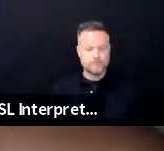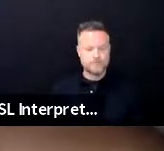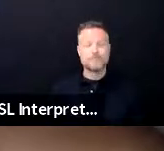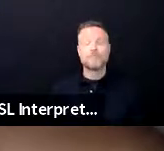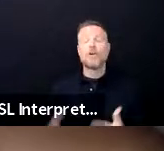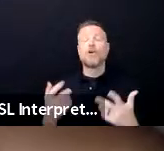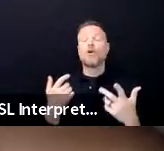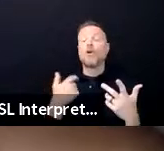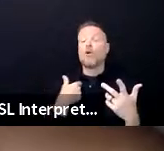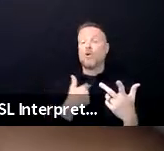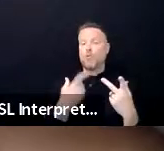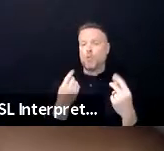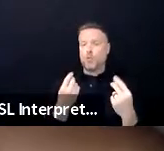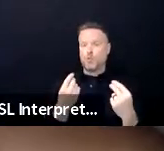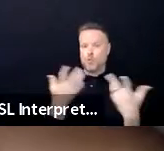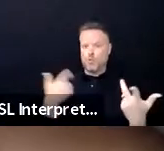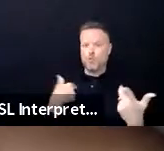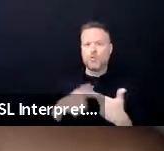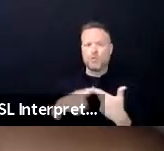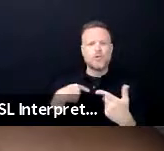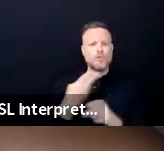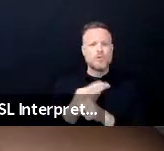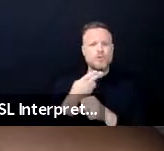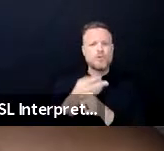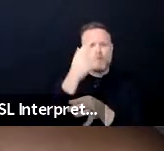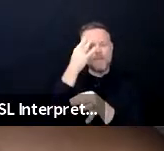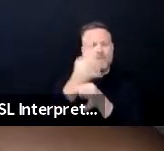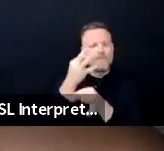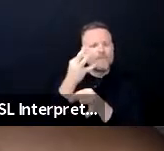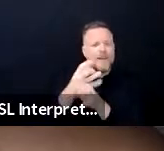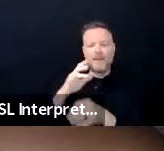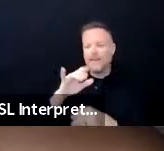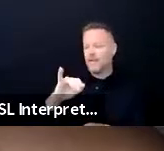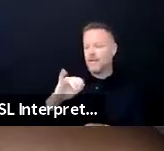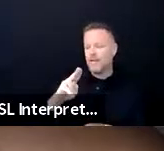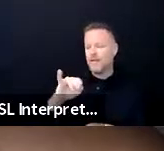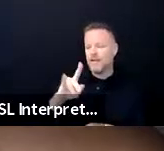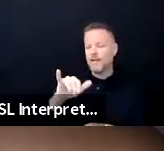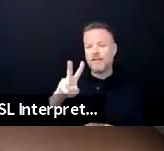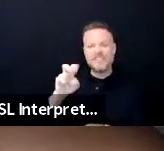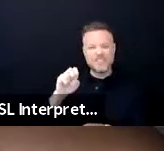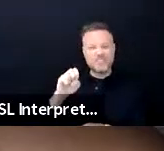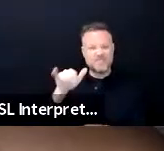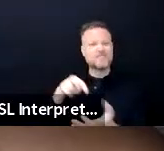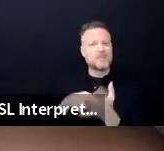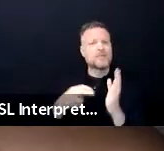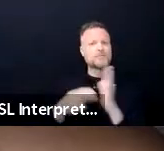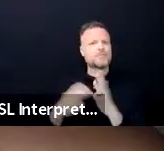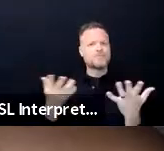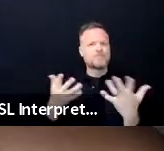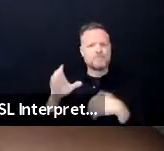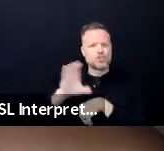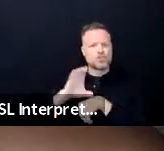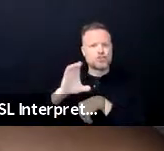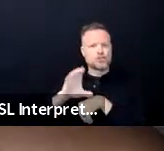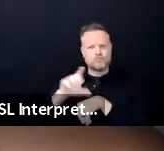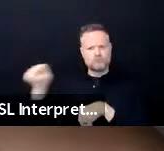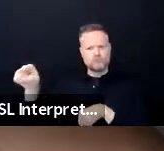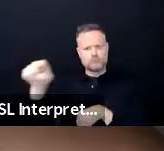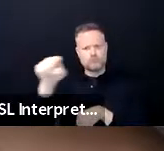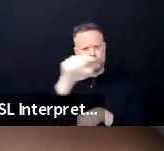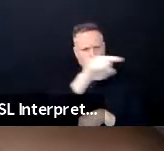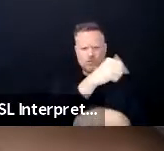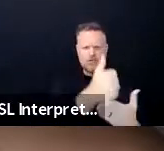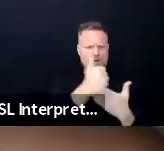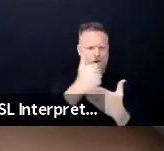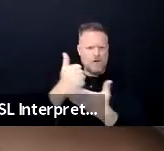flagship faith initiative, whereby we had some of the churches who were very helpful to us as it relates